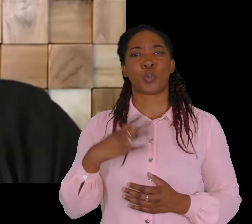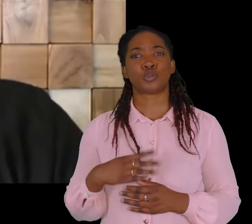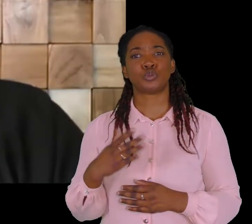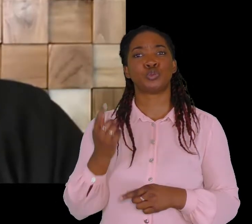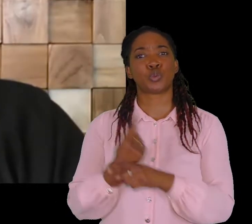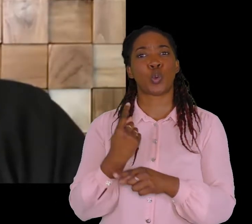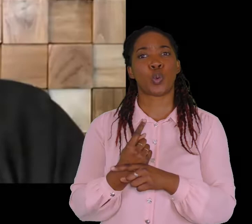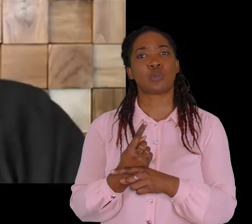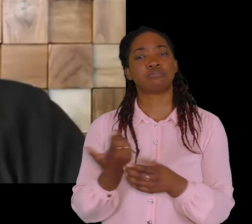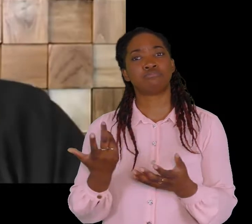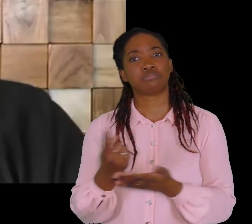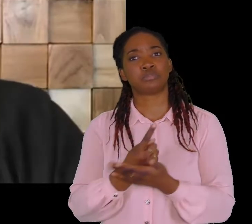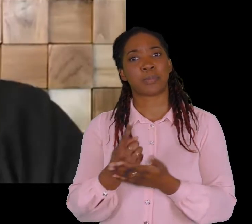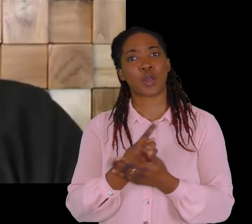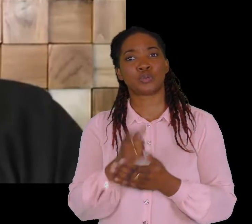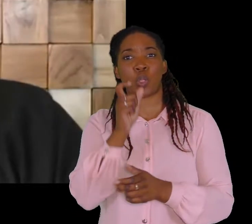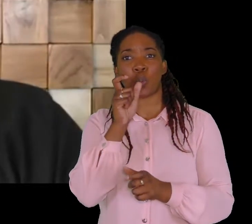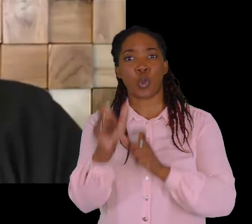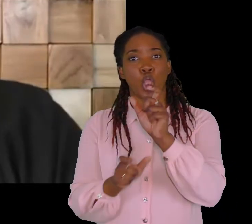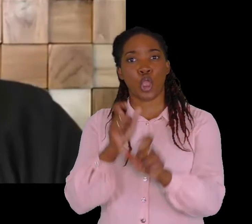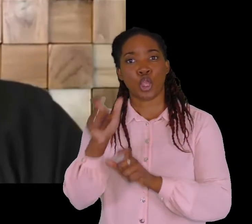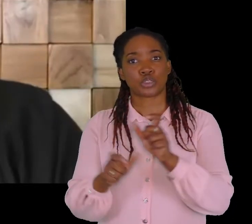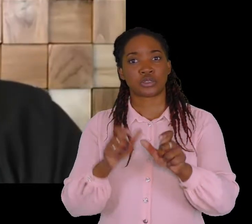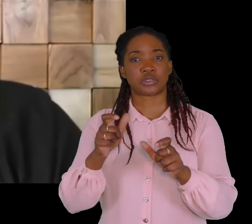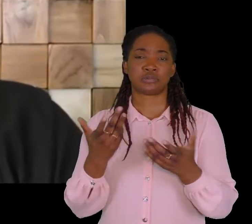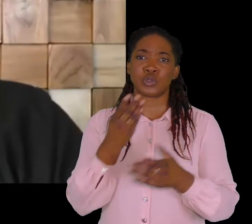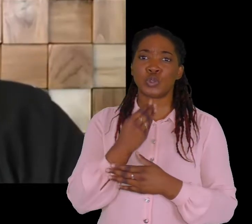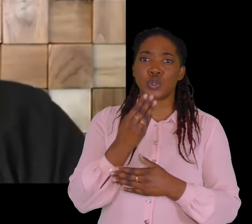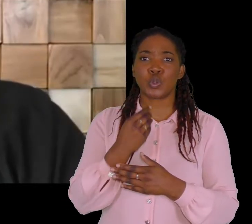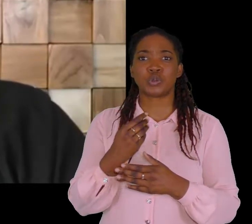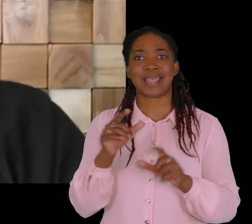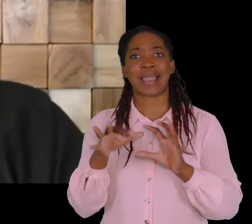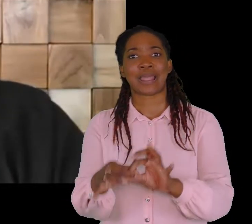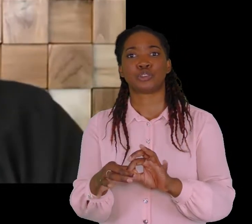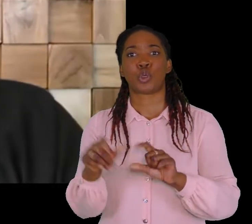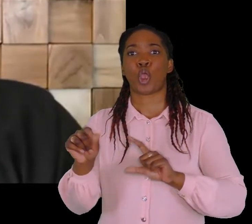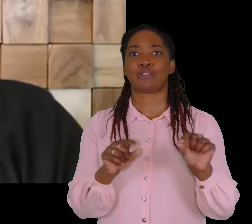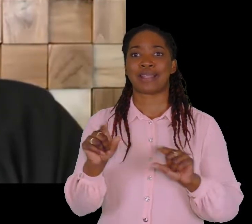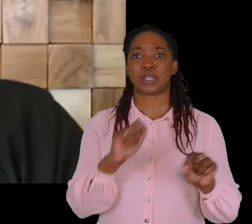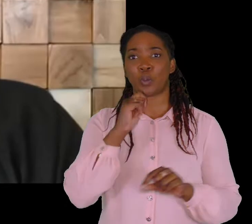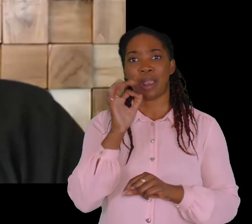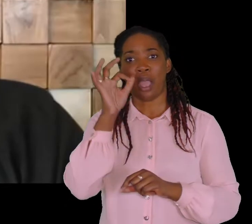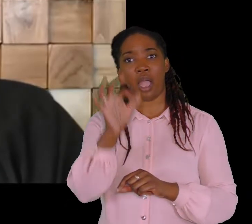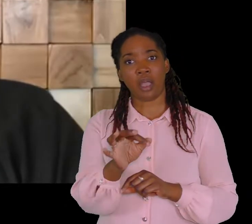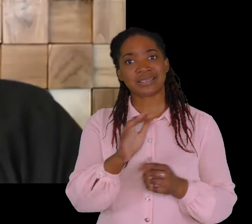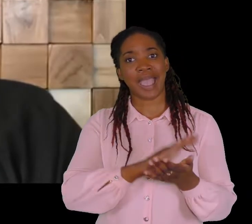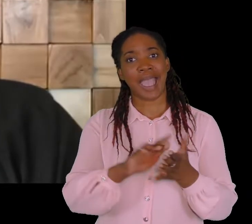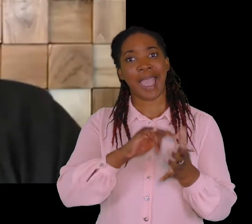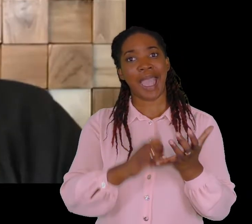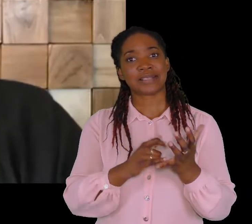at the time around curating. And I'm gonna ask Hassan to kind of kick off on this. You know,